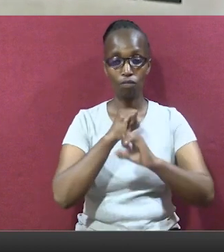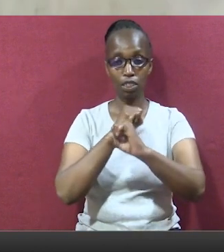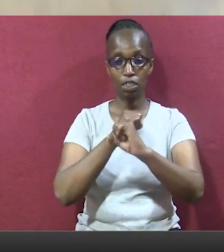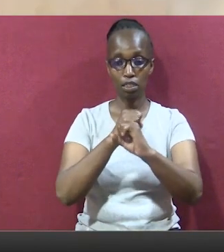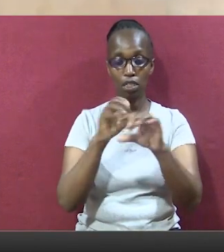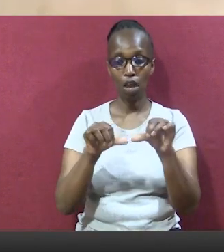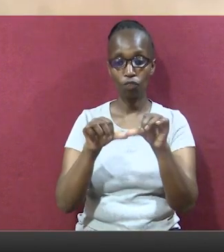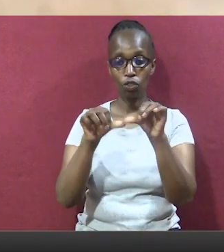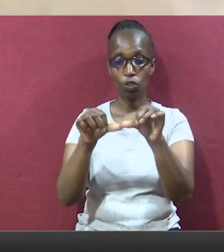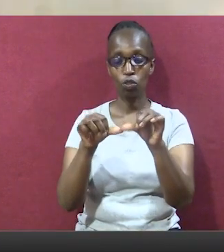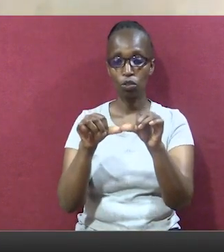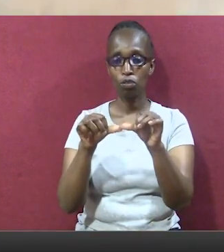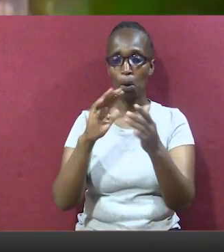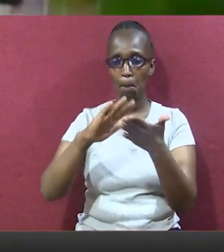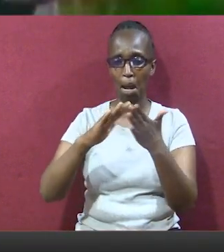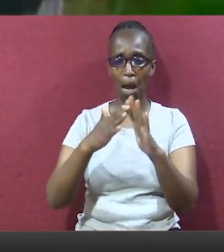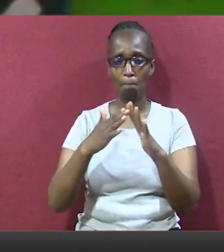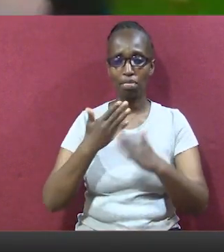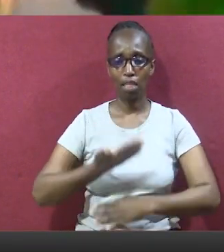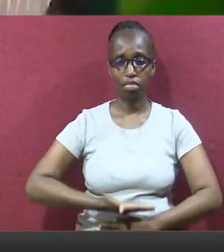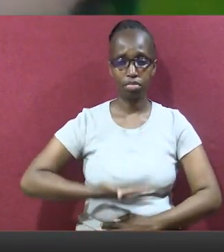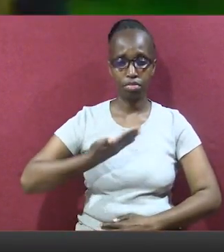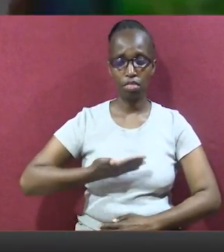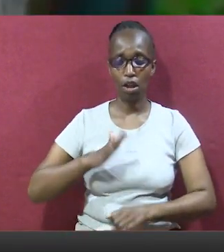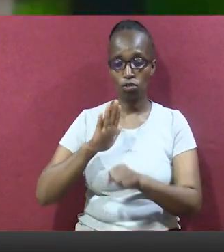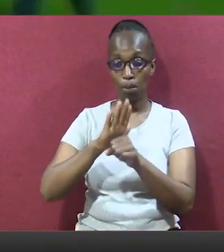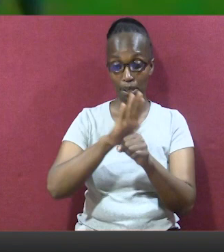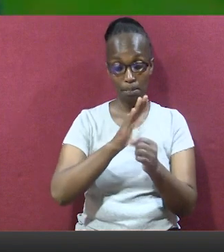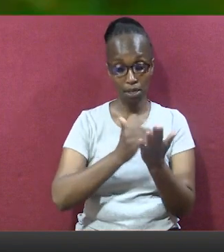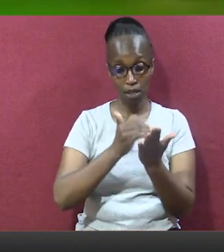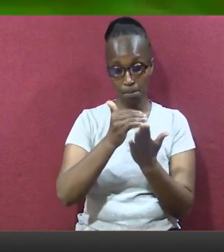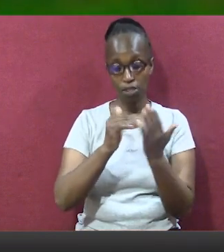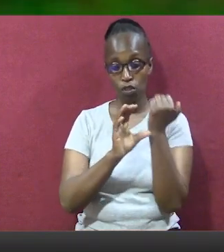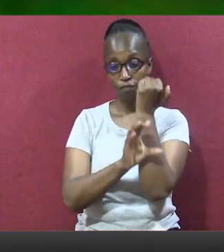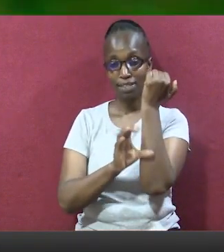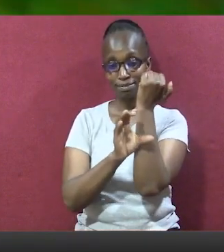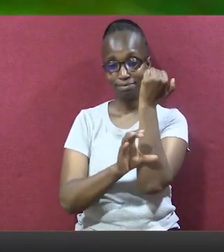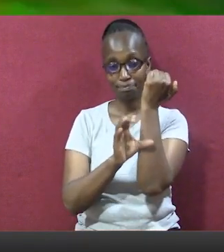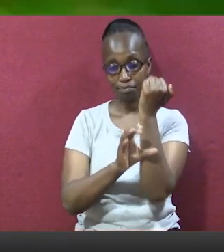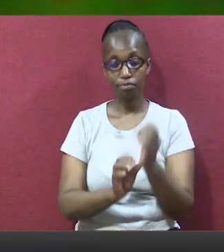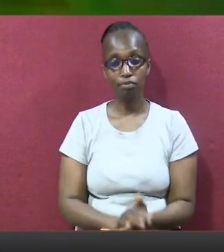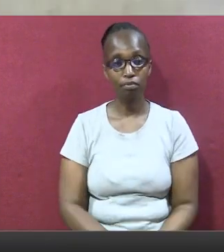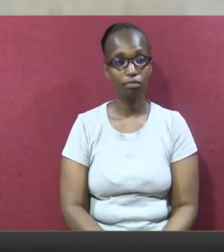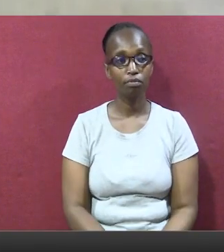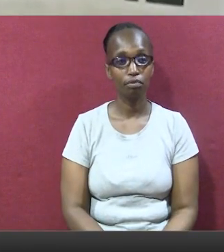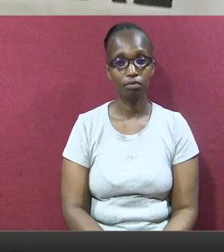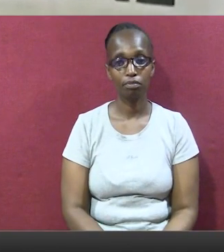Suala la ukosefu usalama linapoendelea kuwa kero katika kaunti za Bonde la Ufa.